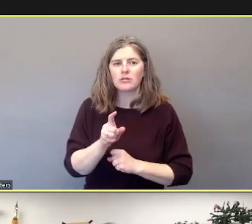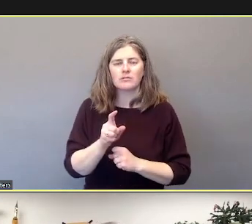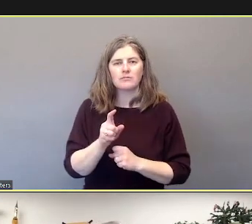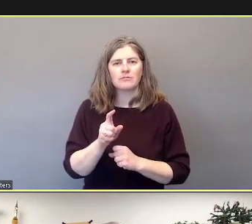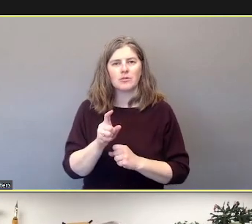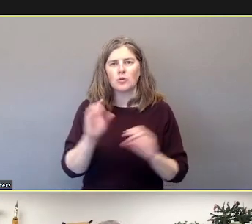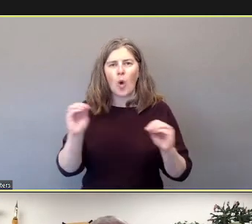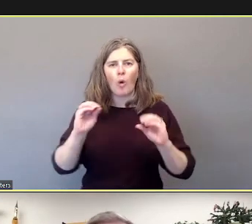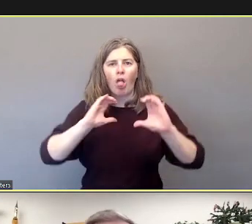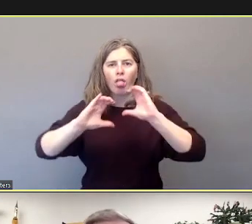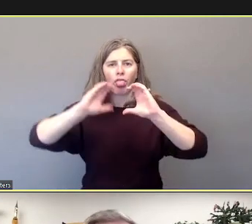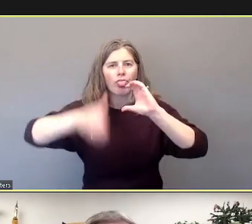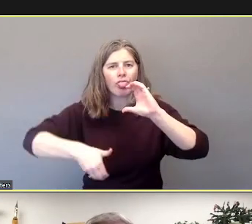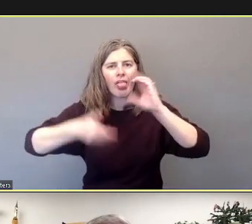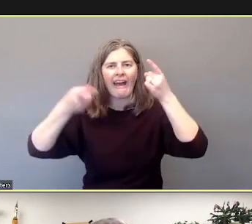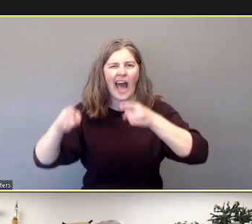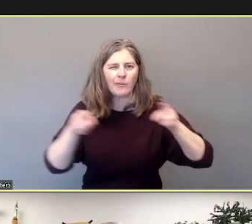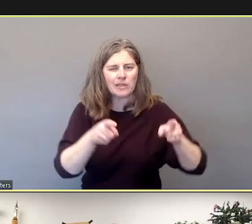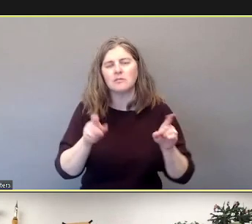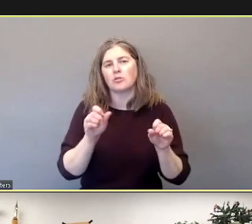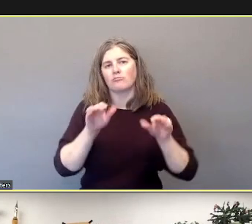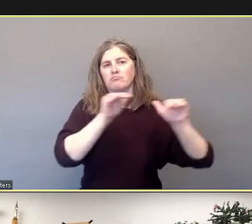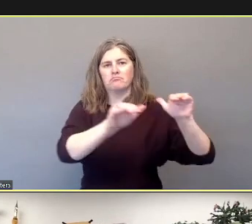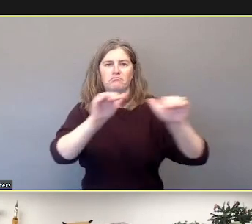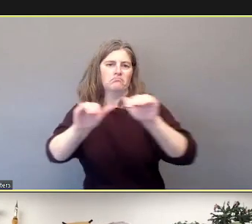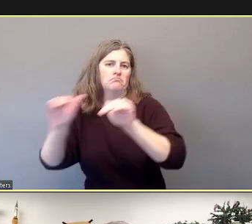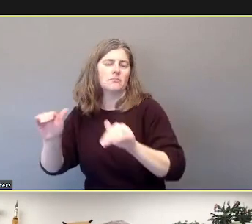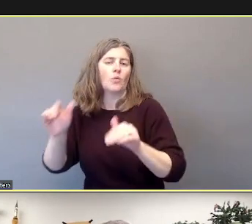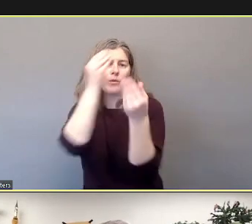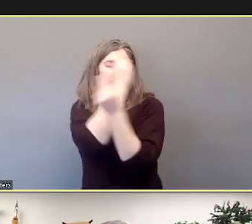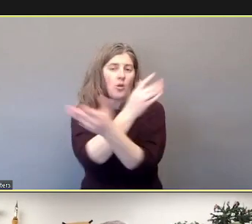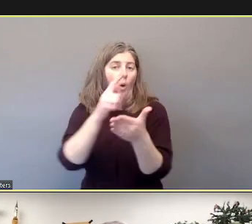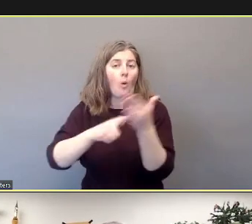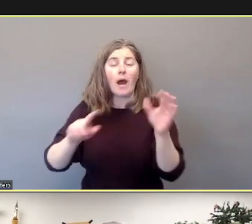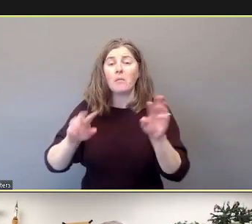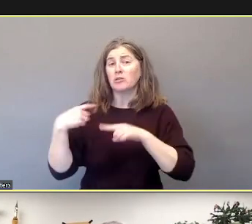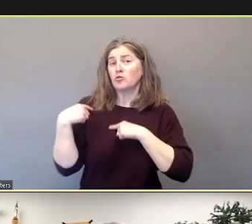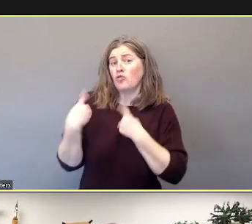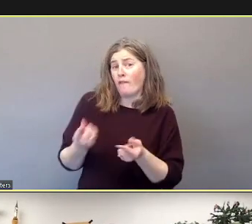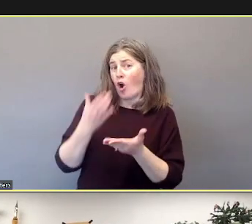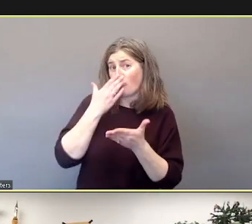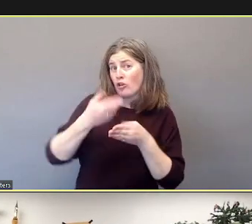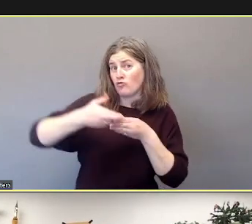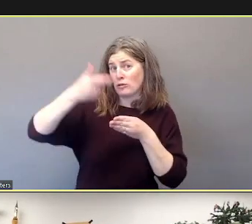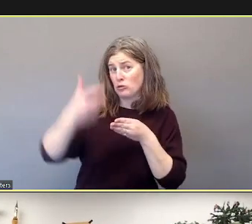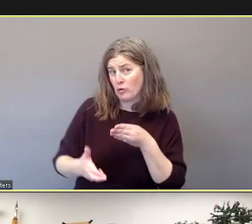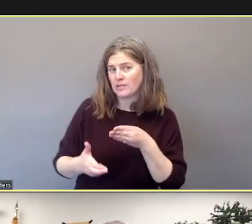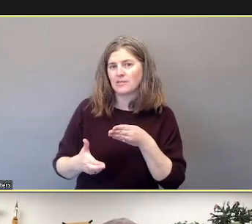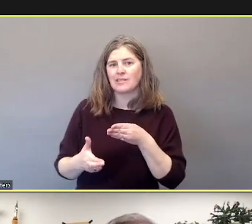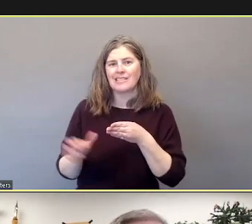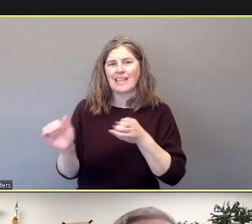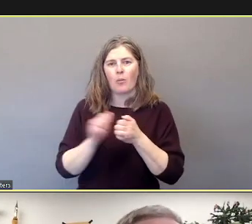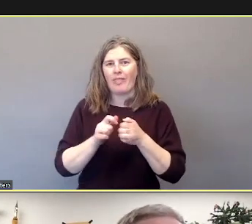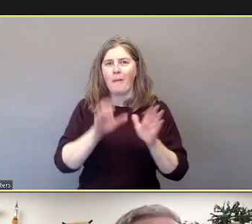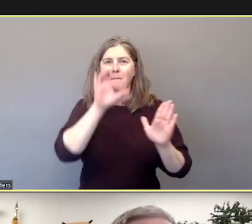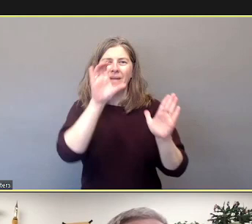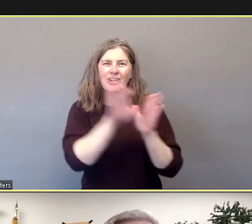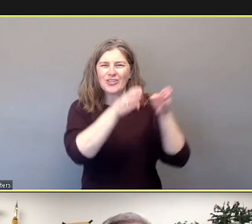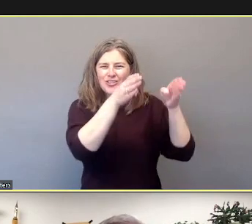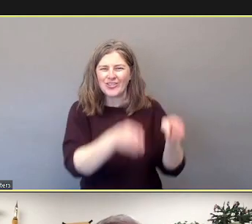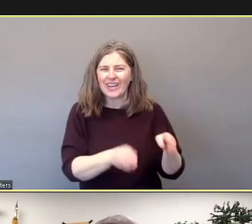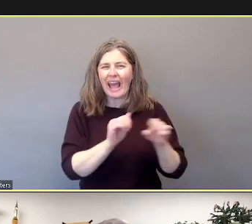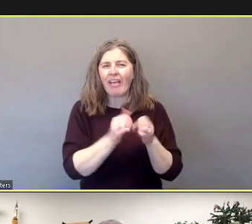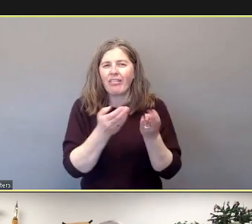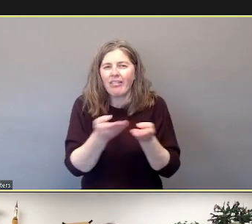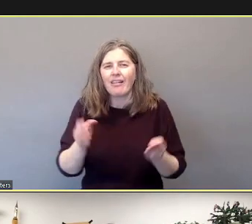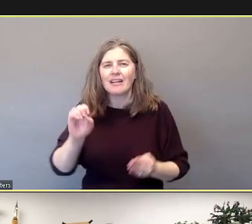a communication error or something like that. So we'll keep you posted on that, but good results so far, just like this person in the supply room